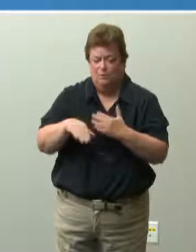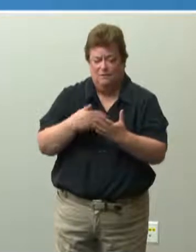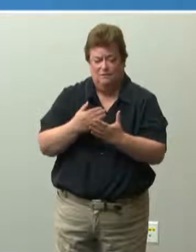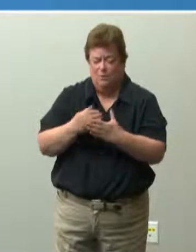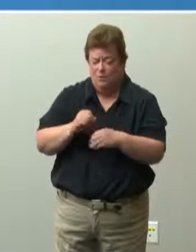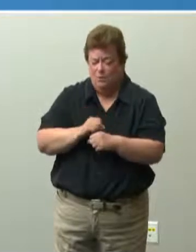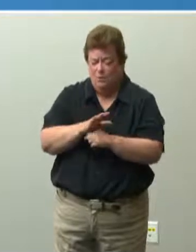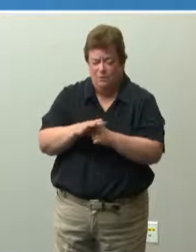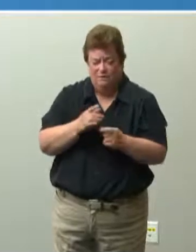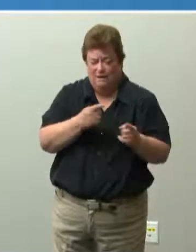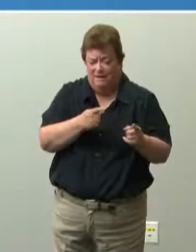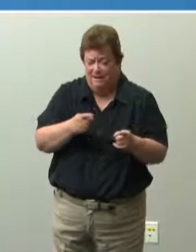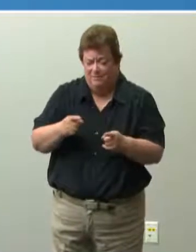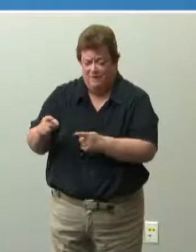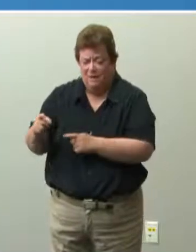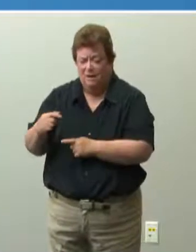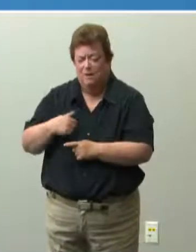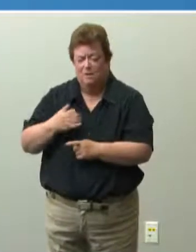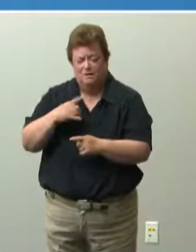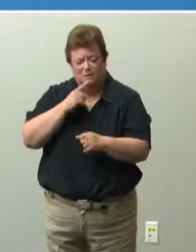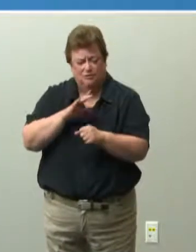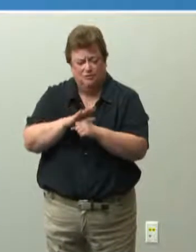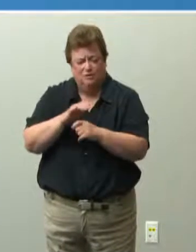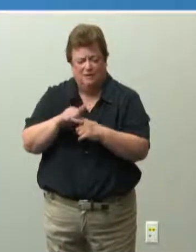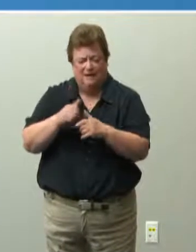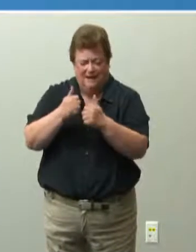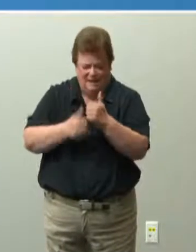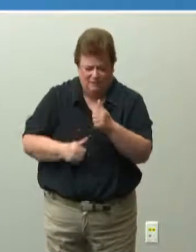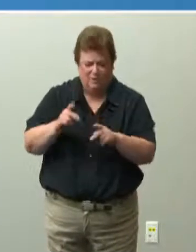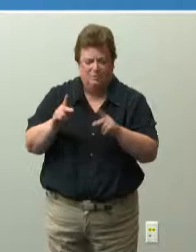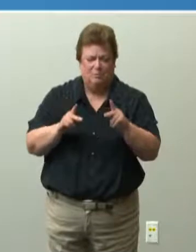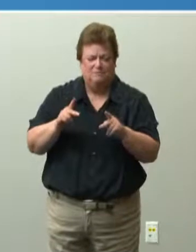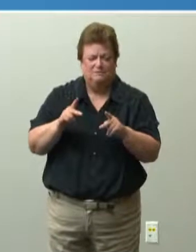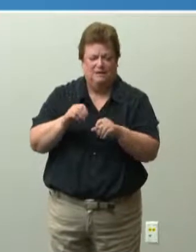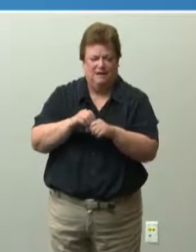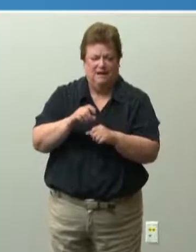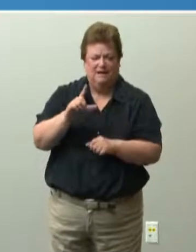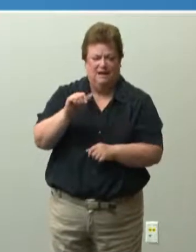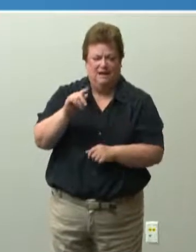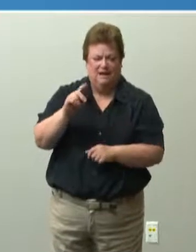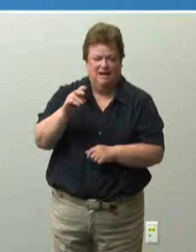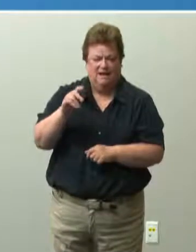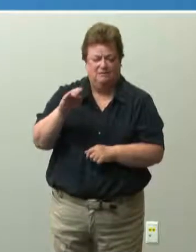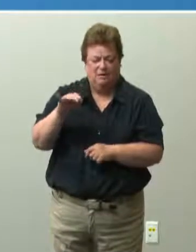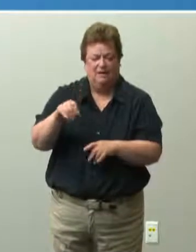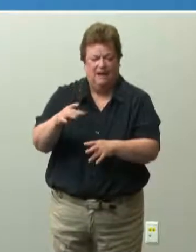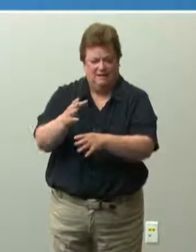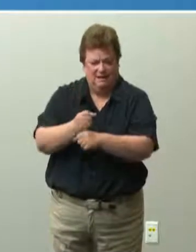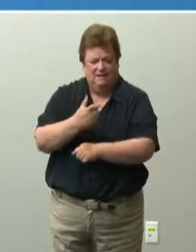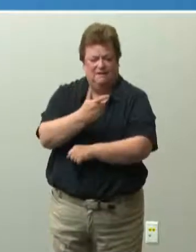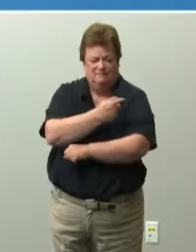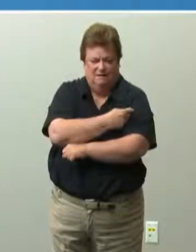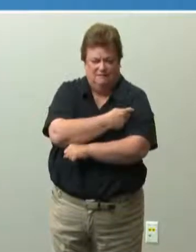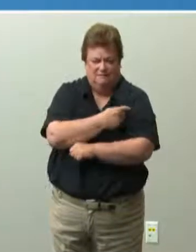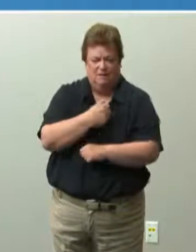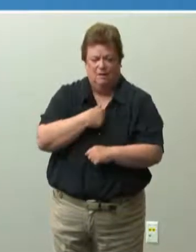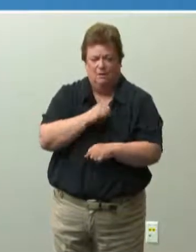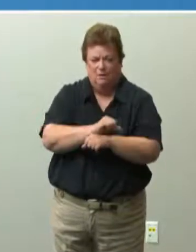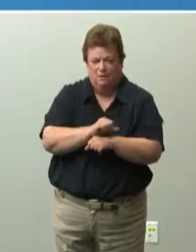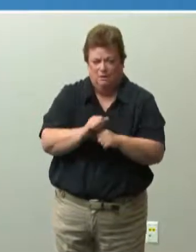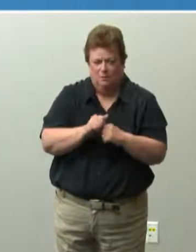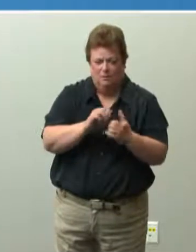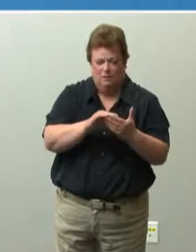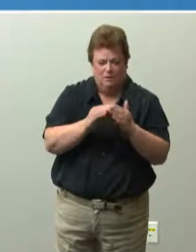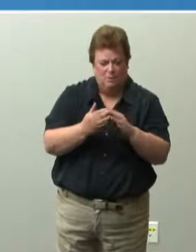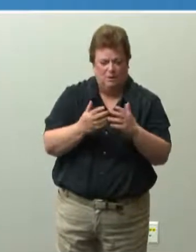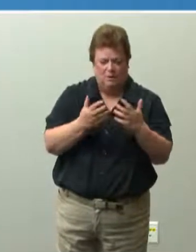to ensuring every Lancaster County resident has the opportunity to receive vaccine. We've worked with community partners